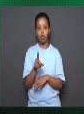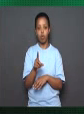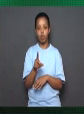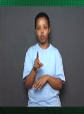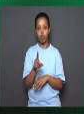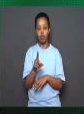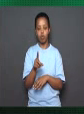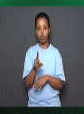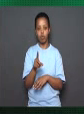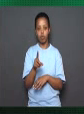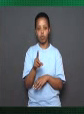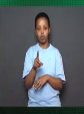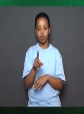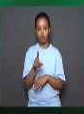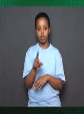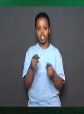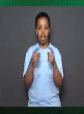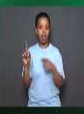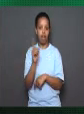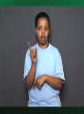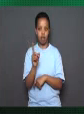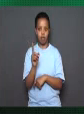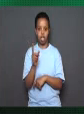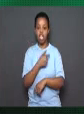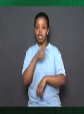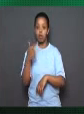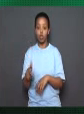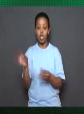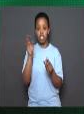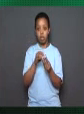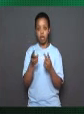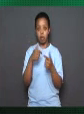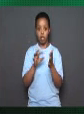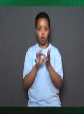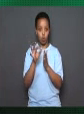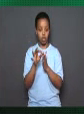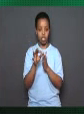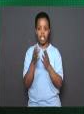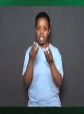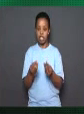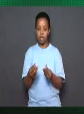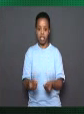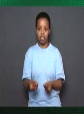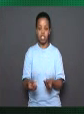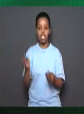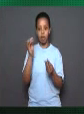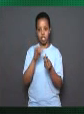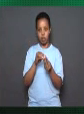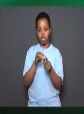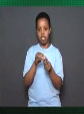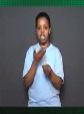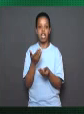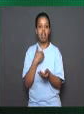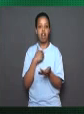symmetrical. As the temperature is raised, there is a gradual increase in